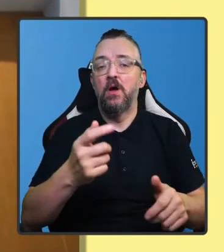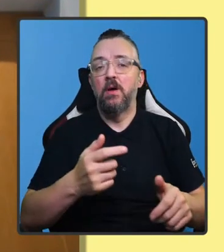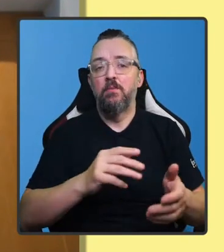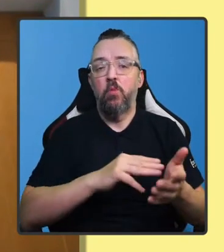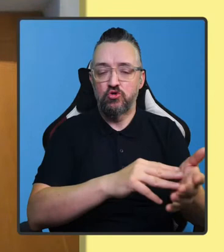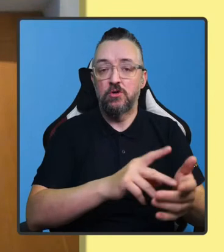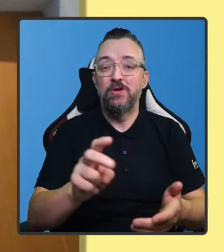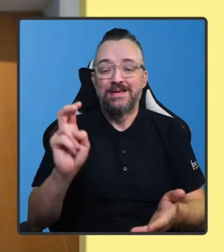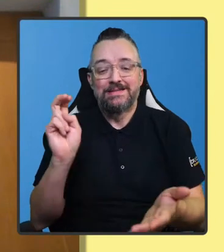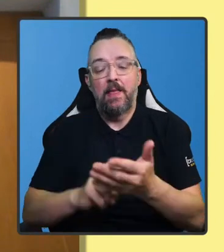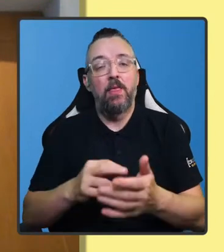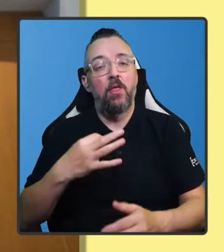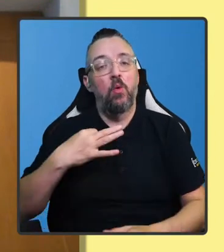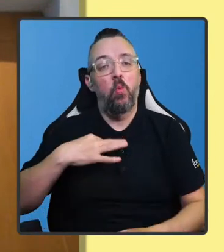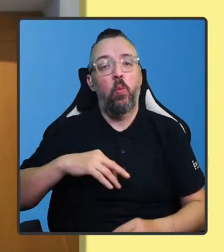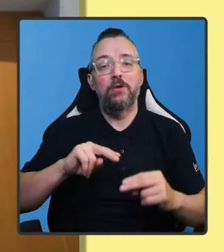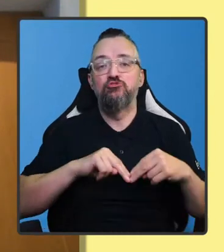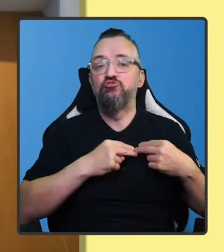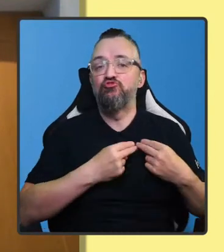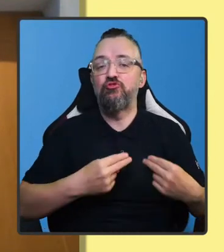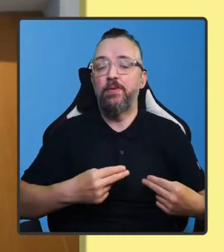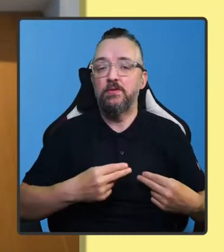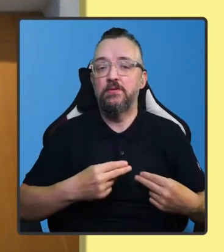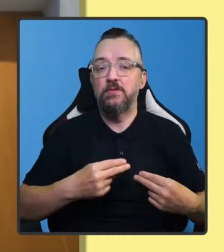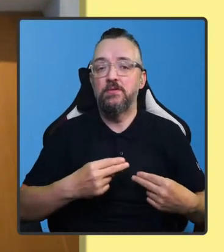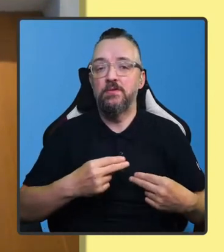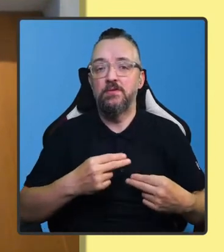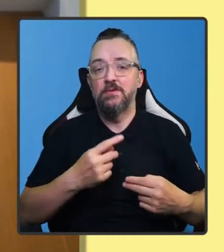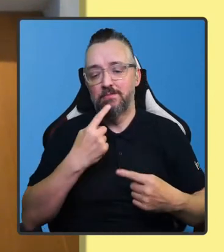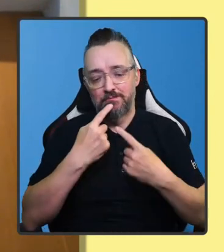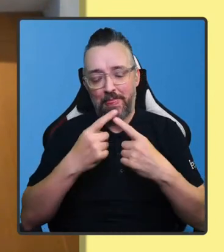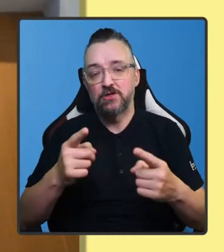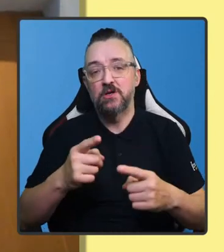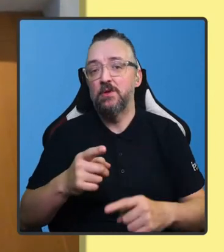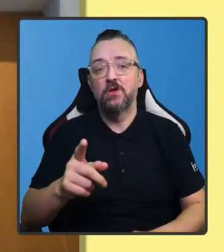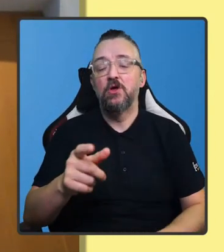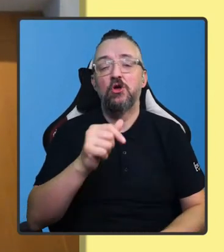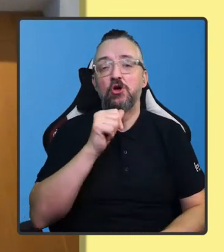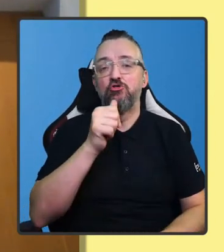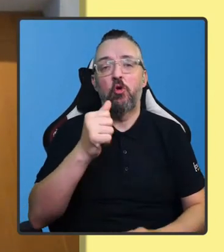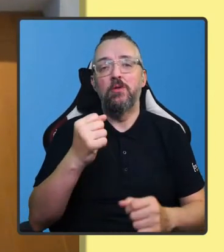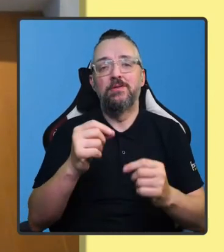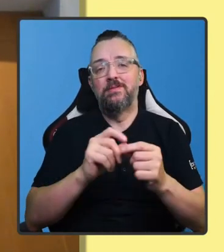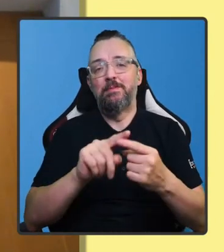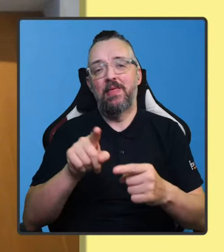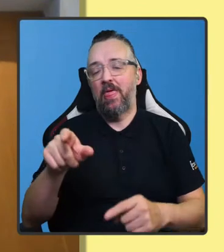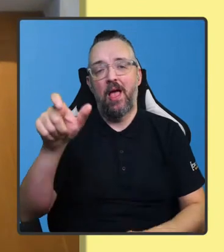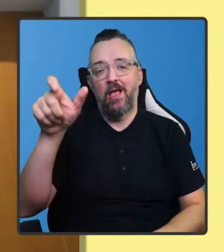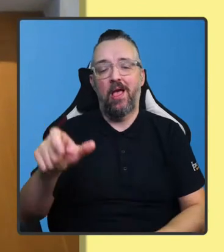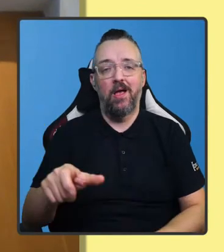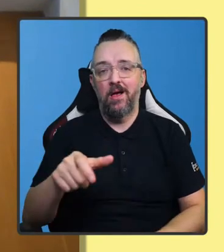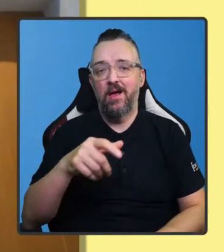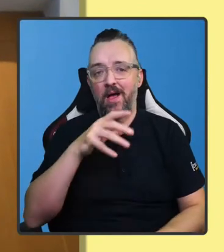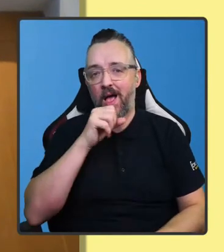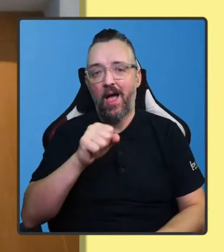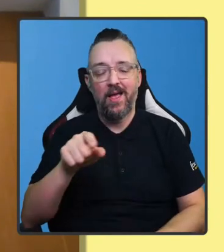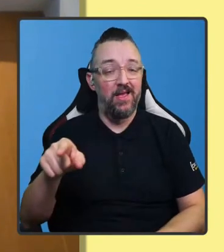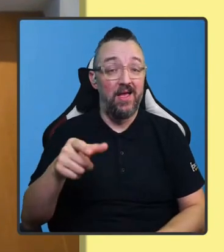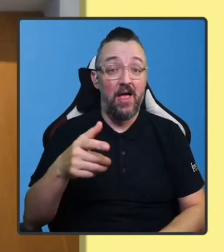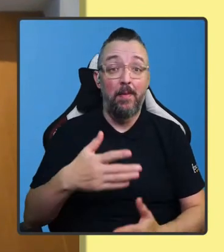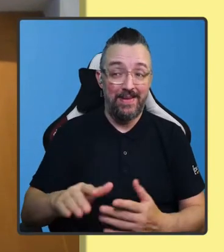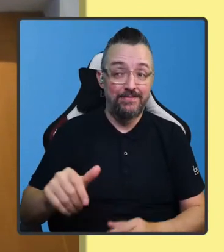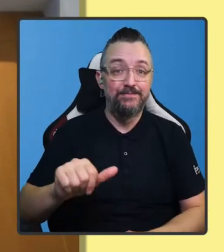pledge if you haven't already. The Don't Be That Guy campaign has been hugely effective